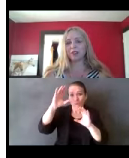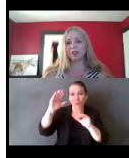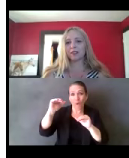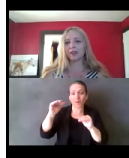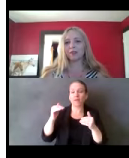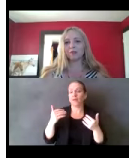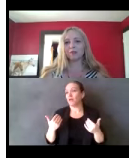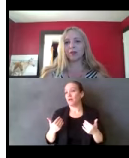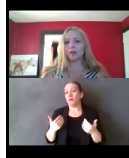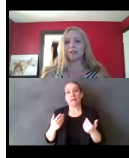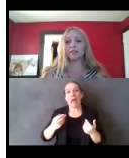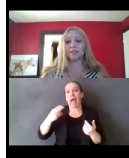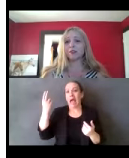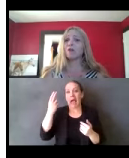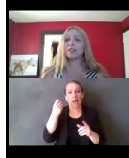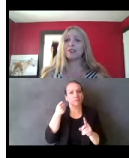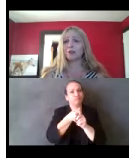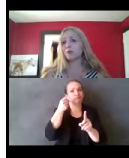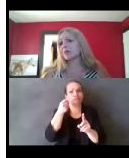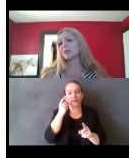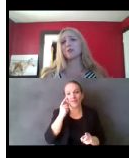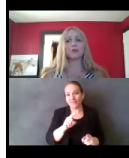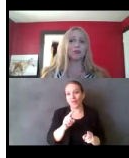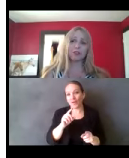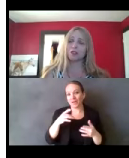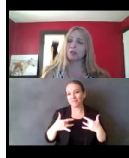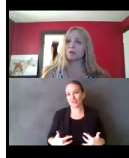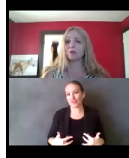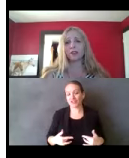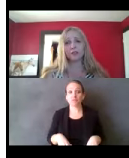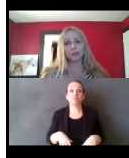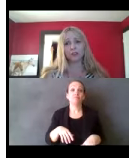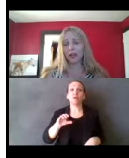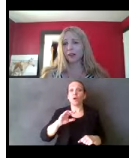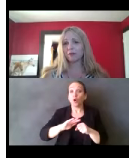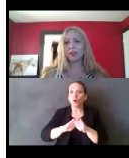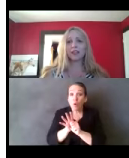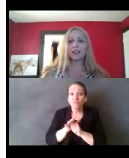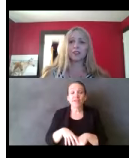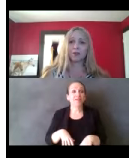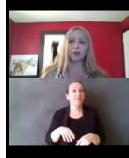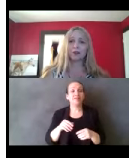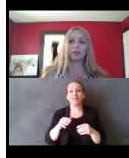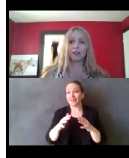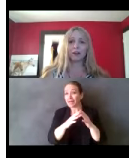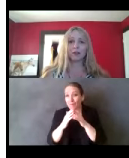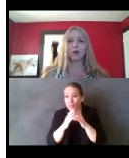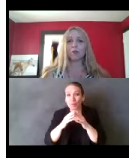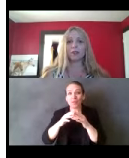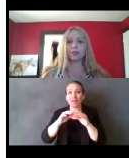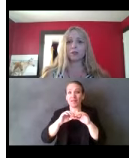for depression, whether that's the COVID issue, political, social issues, factors in your life. Getting to the point of